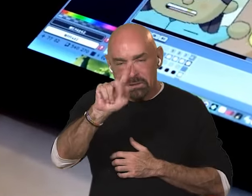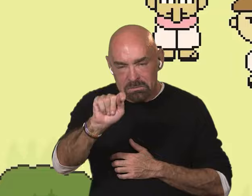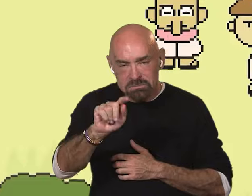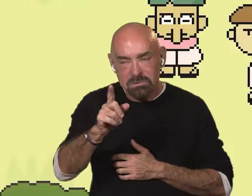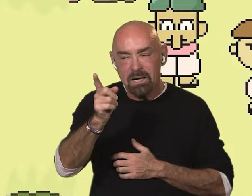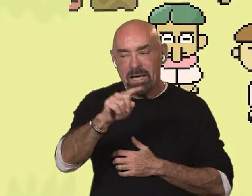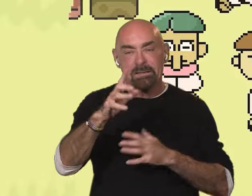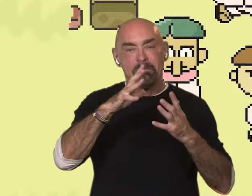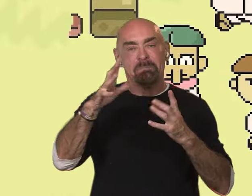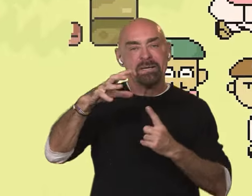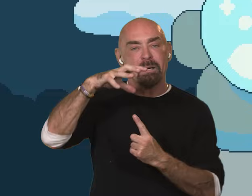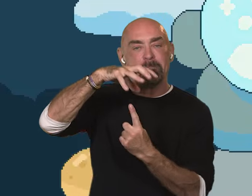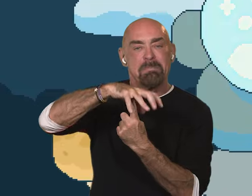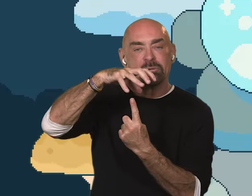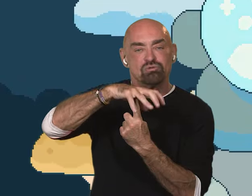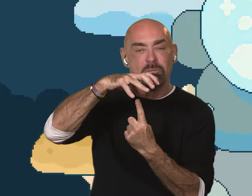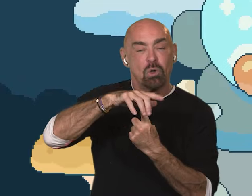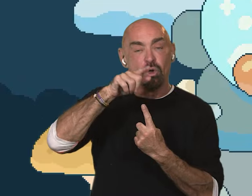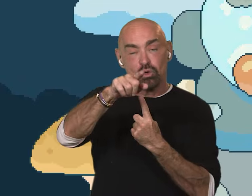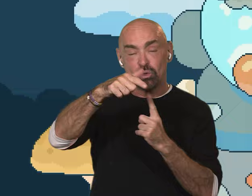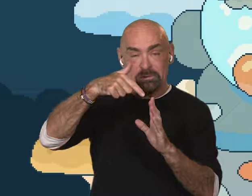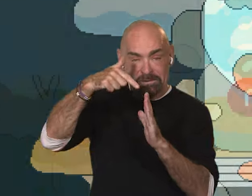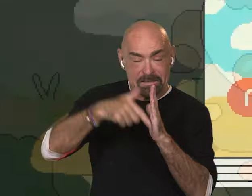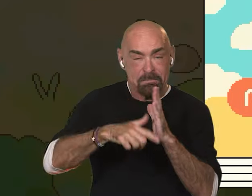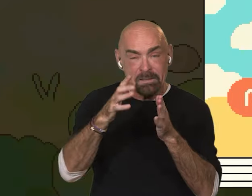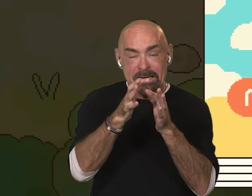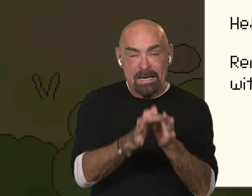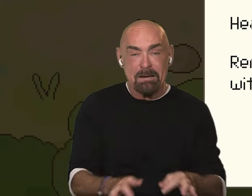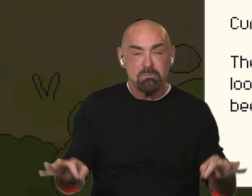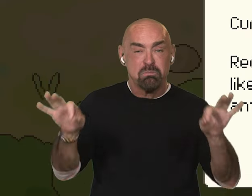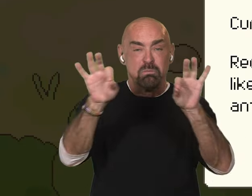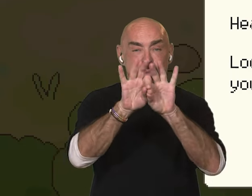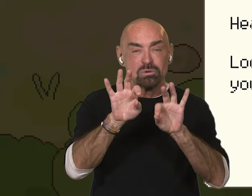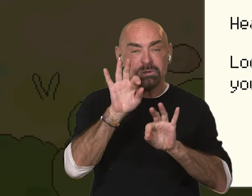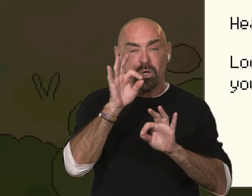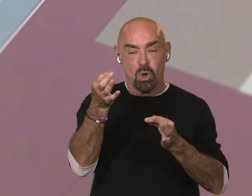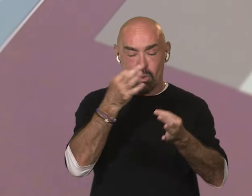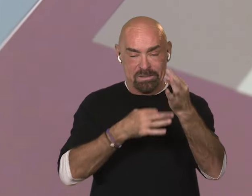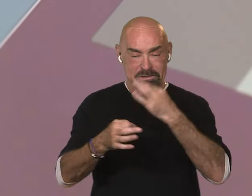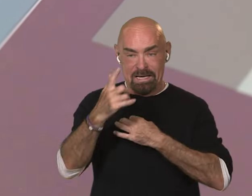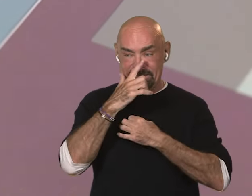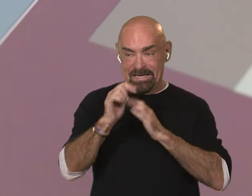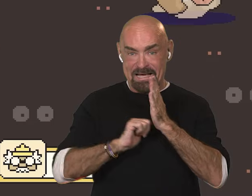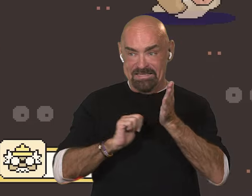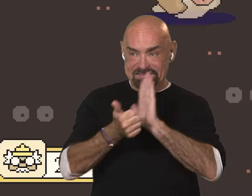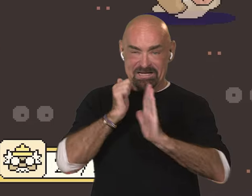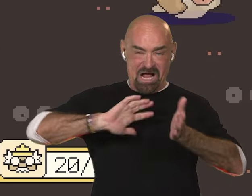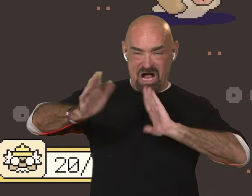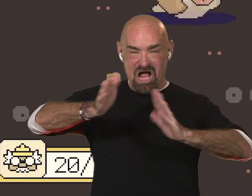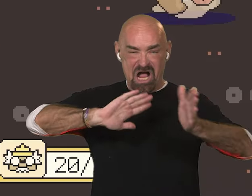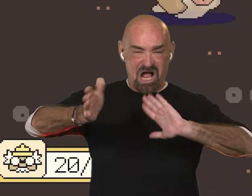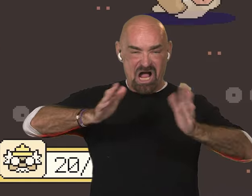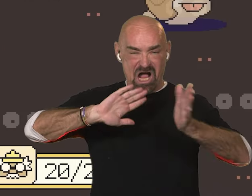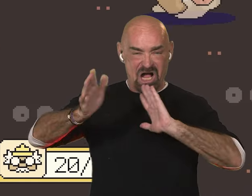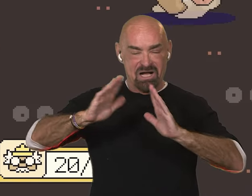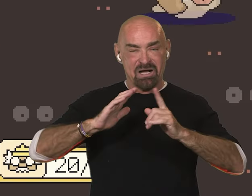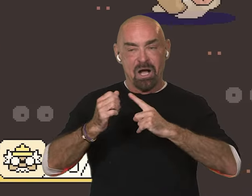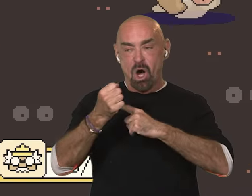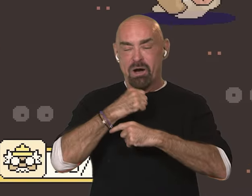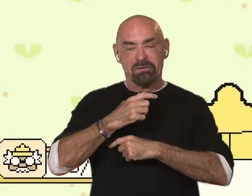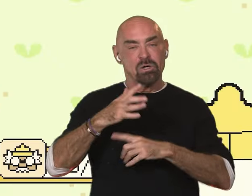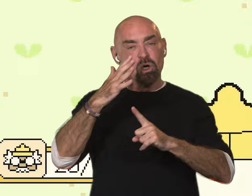townspeople, cultist weirdos, and a giant mythical mushroom. You'll have to dig deep and ask yourself important questions like, can I master the self-defense techniques